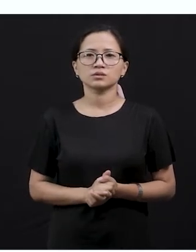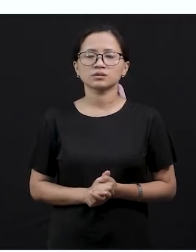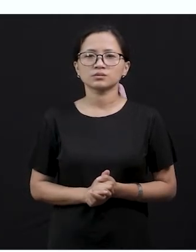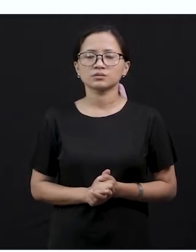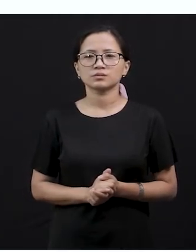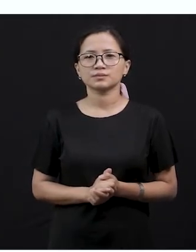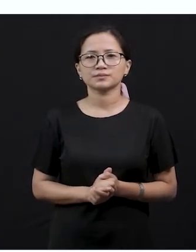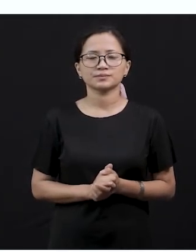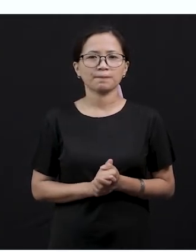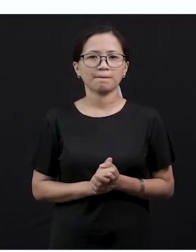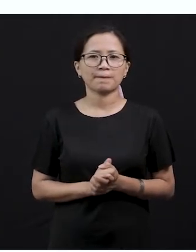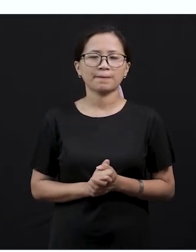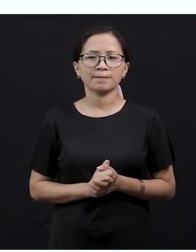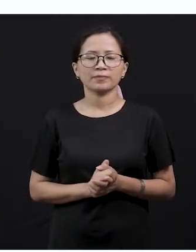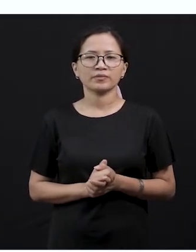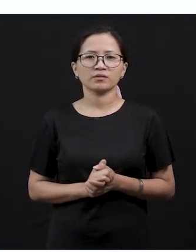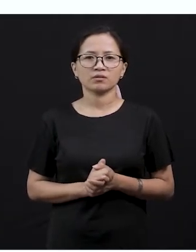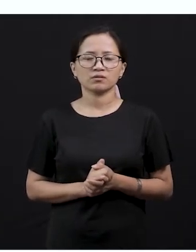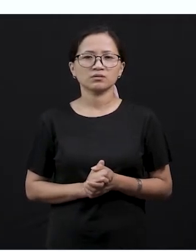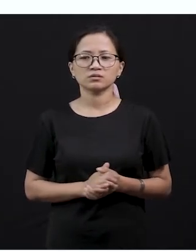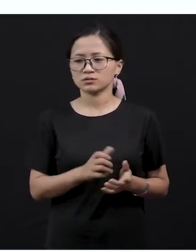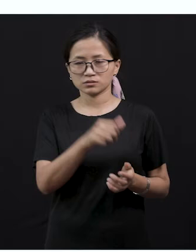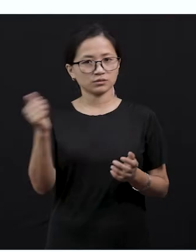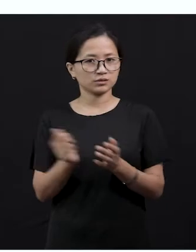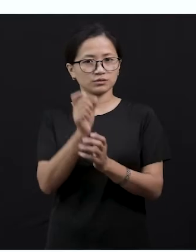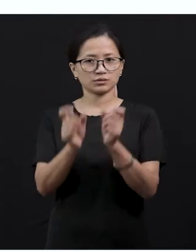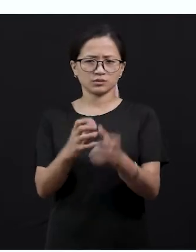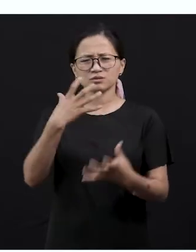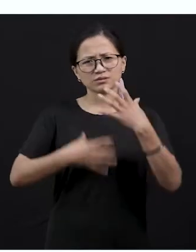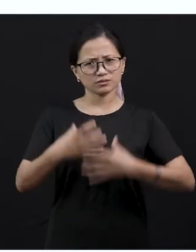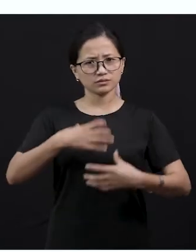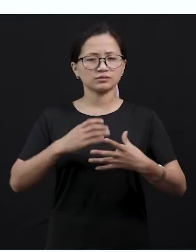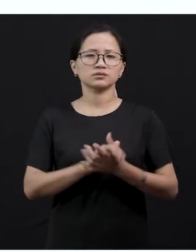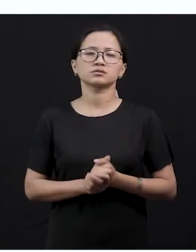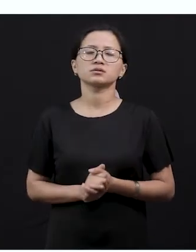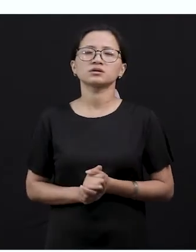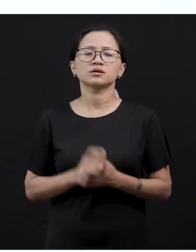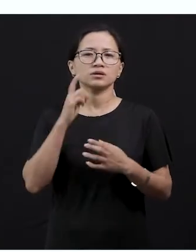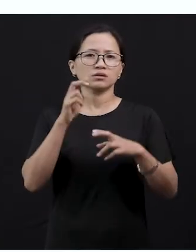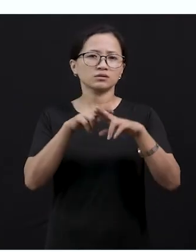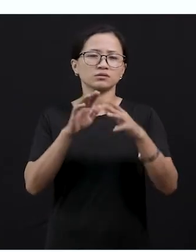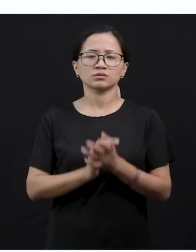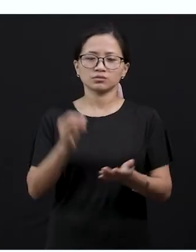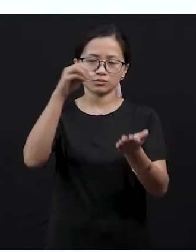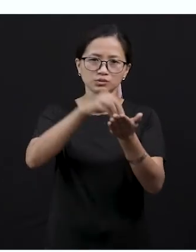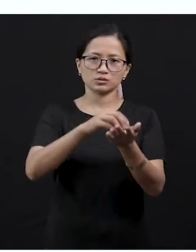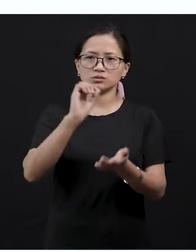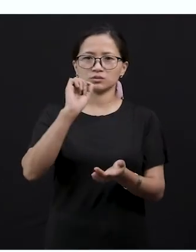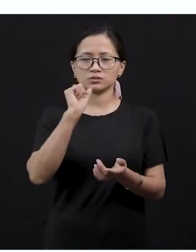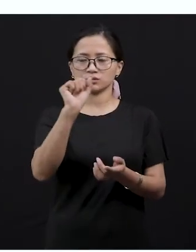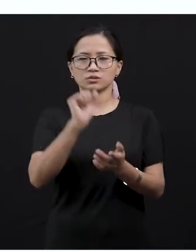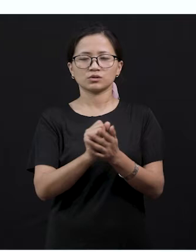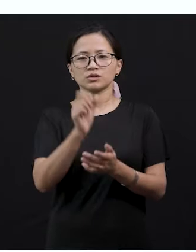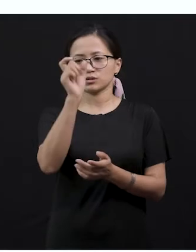the children not to buy gifts, so as other people were suffering. So if you put yourself